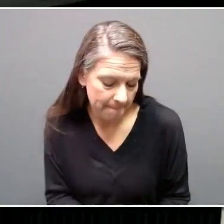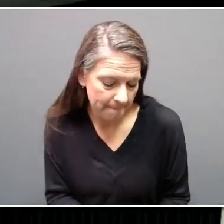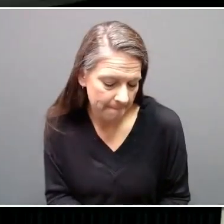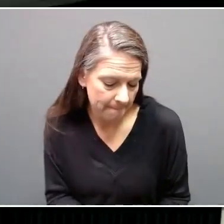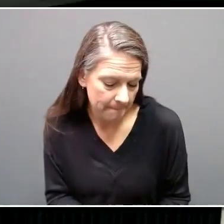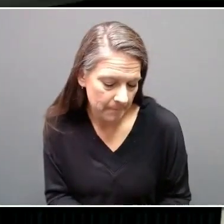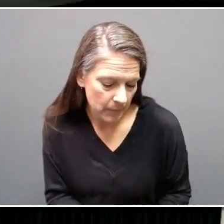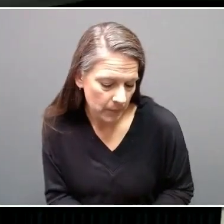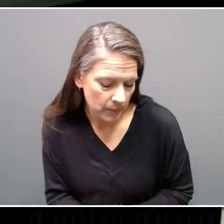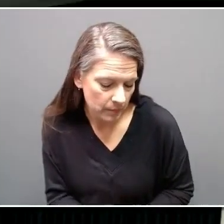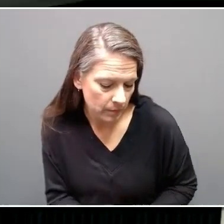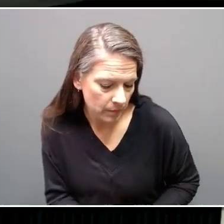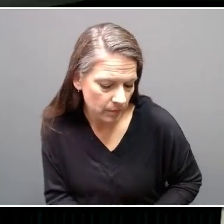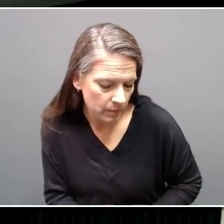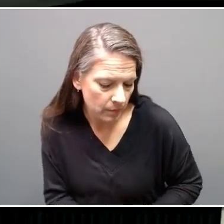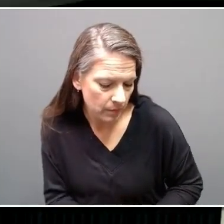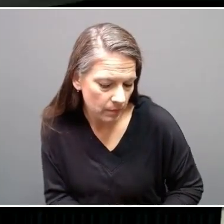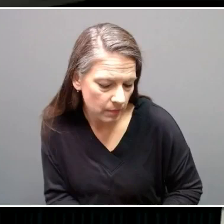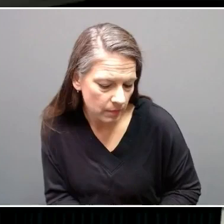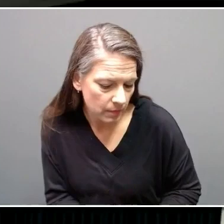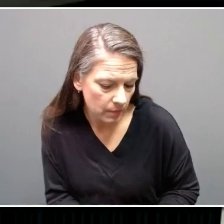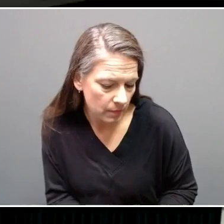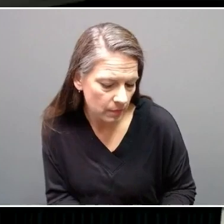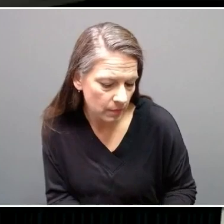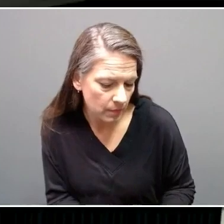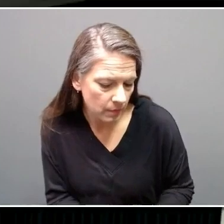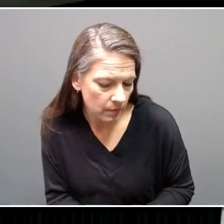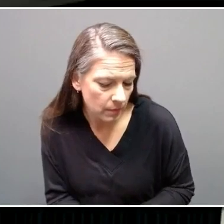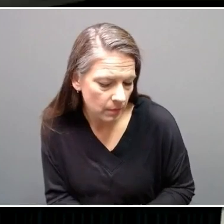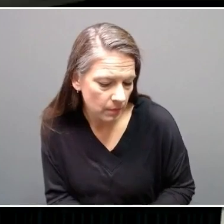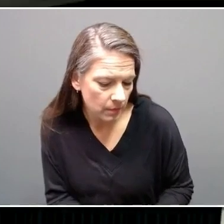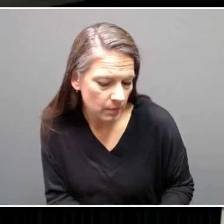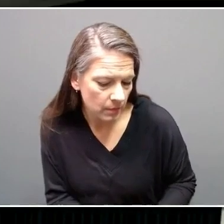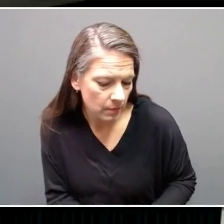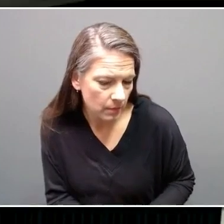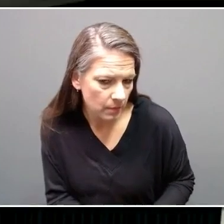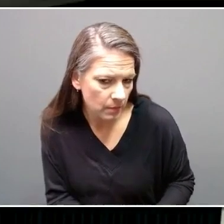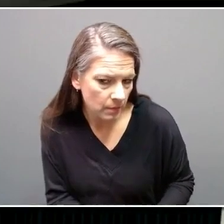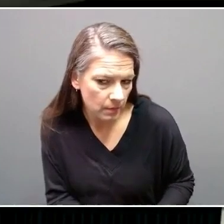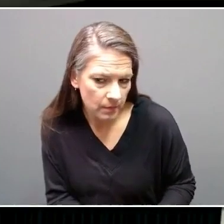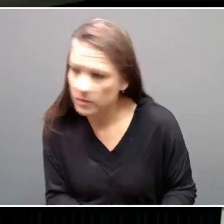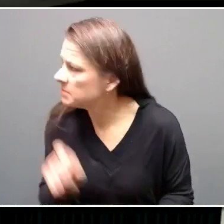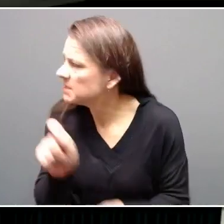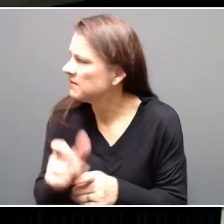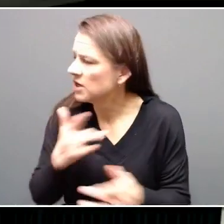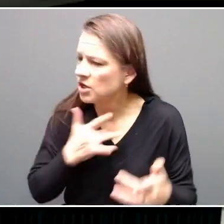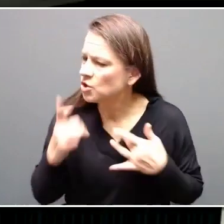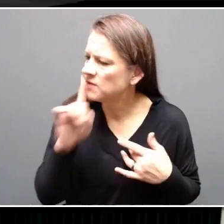Yeah. With this upcoming round, what are the specific concerns, and are power